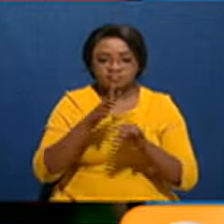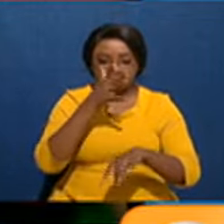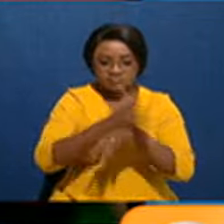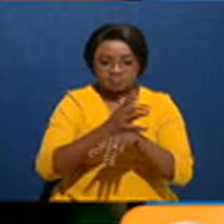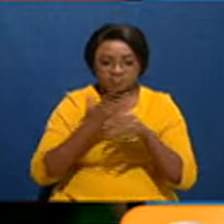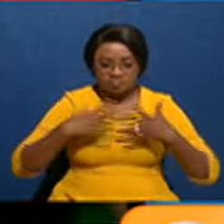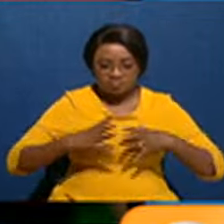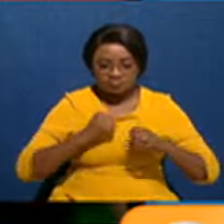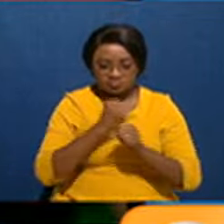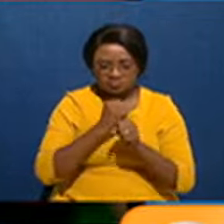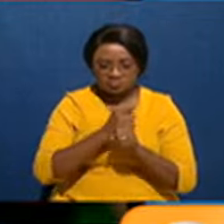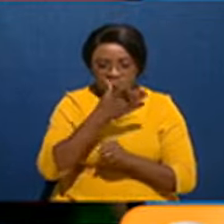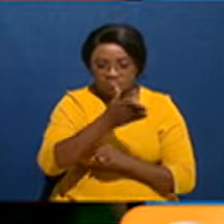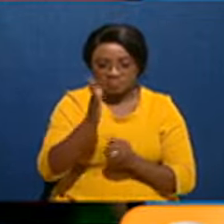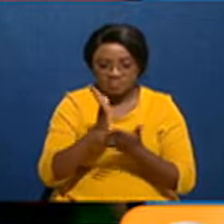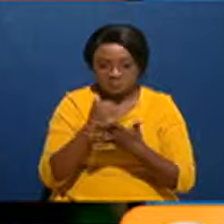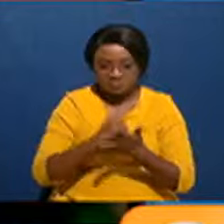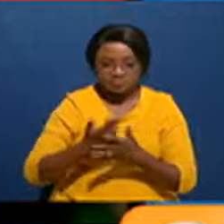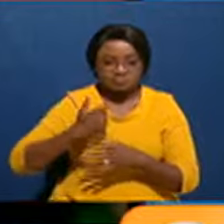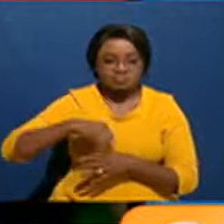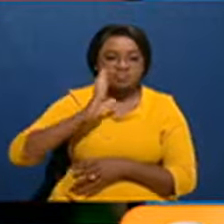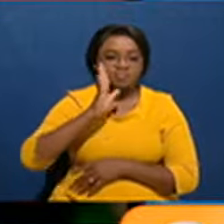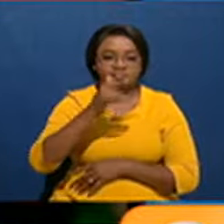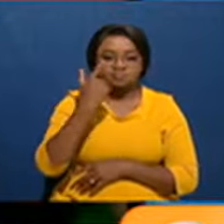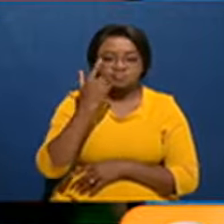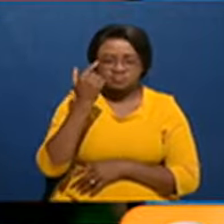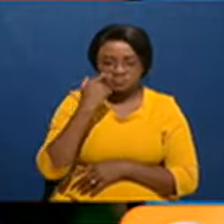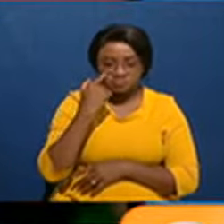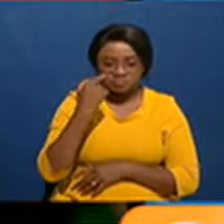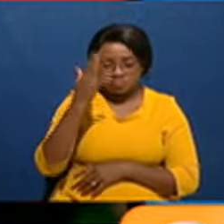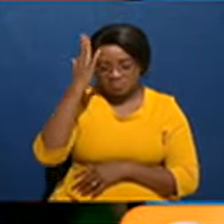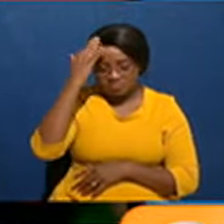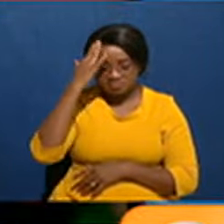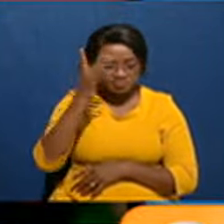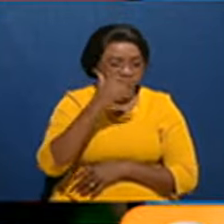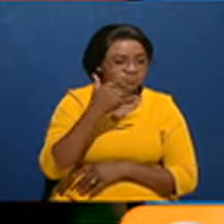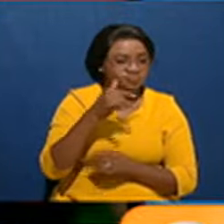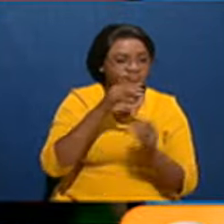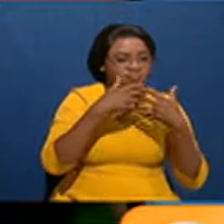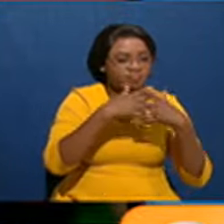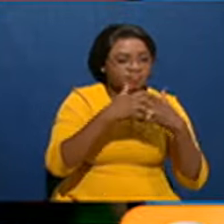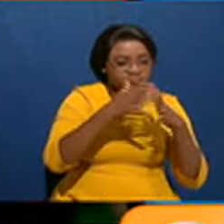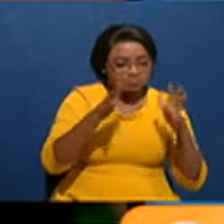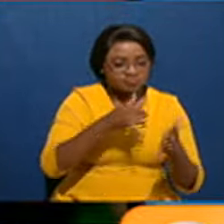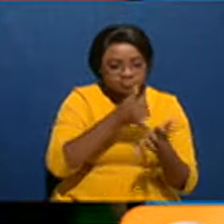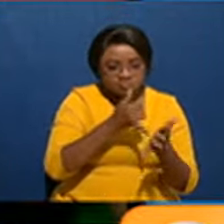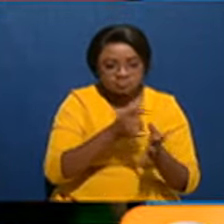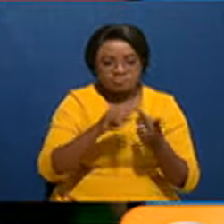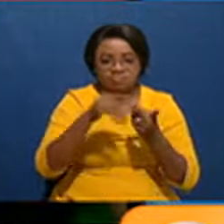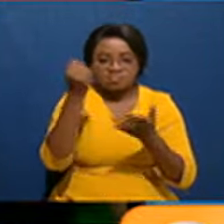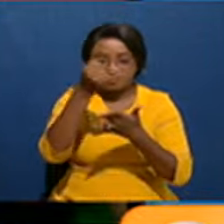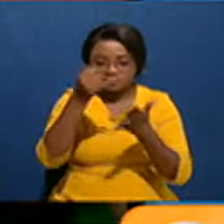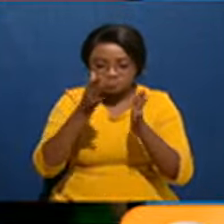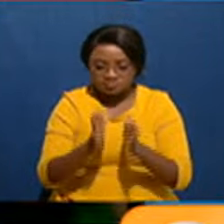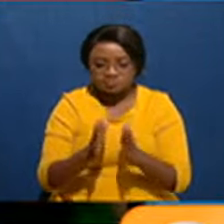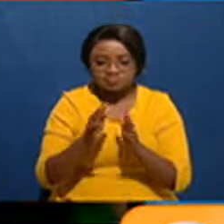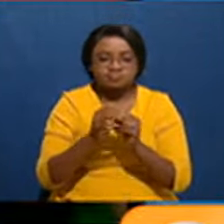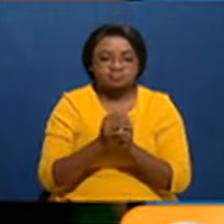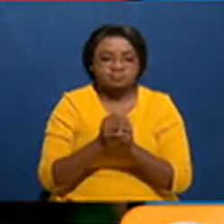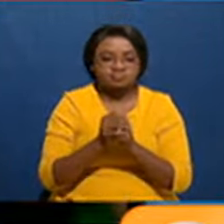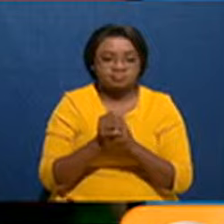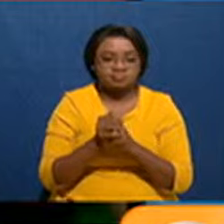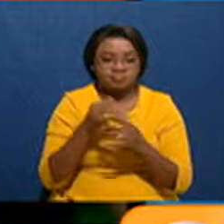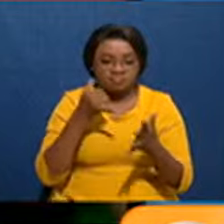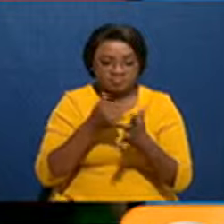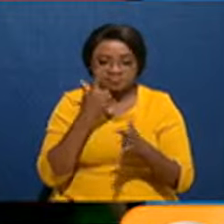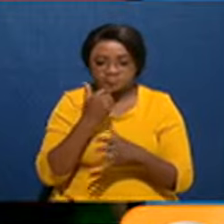sector. We will know that who is the engineer involved, who is the architect involved, who is the QS involved. That is what you're going to be